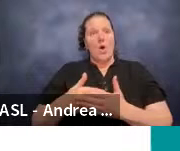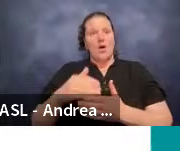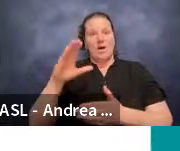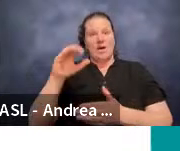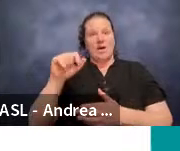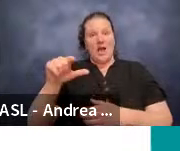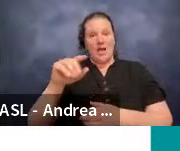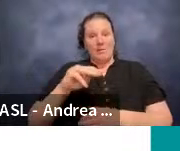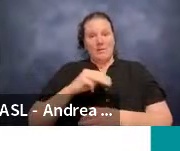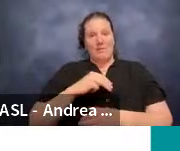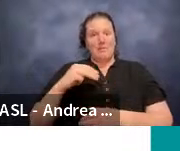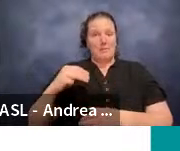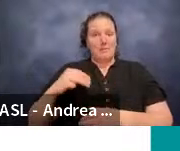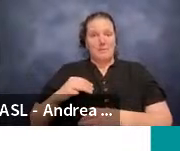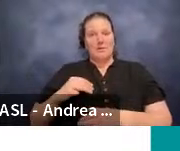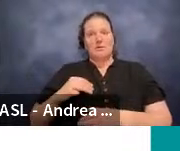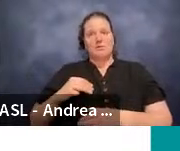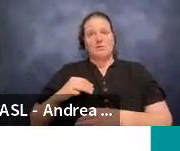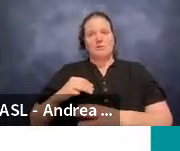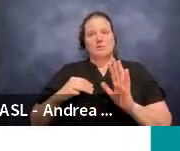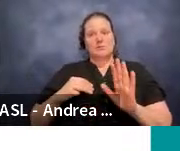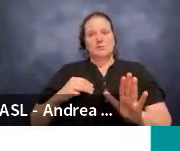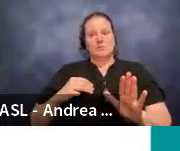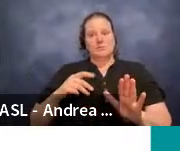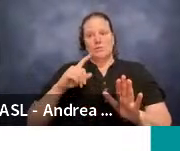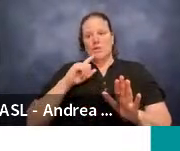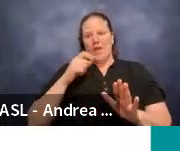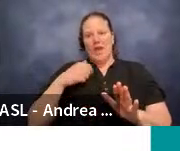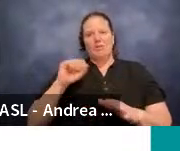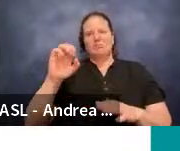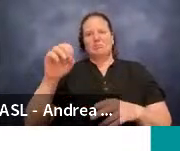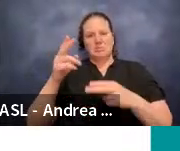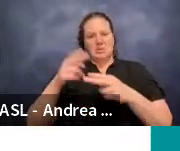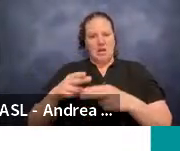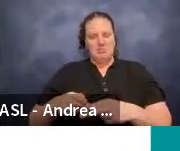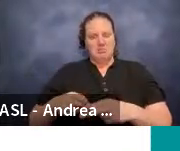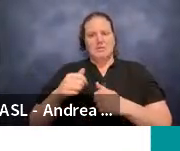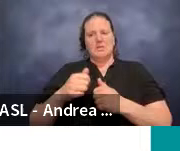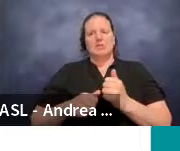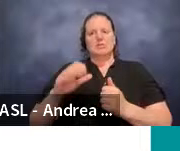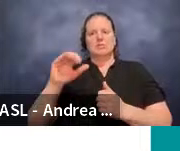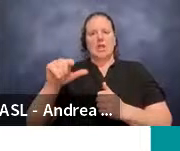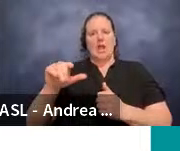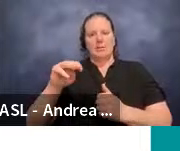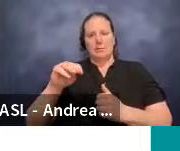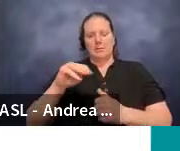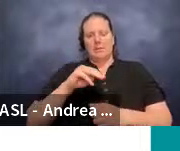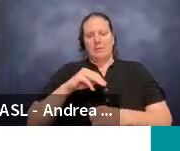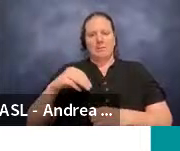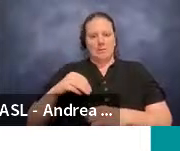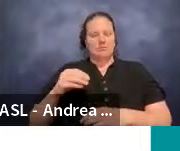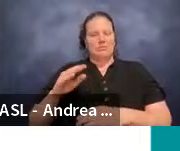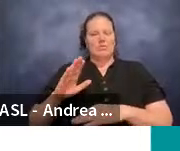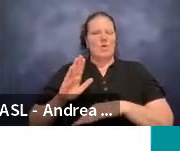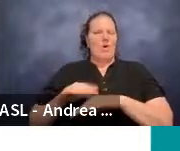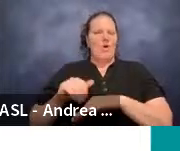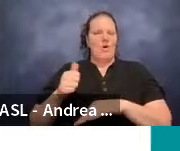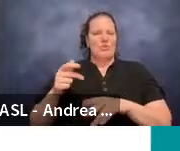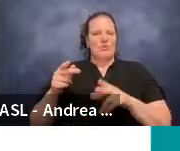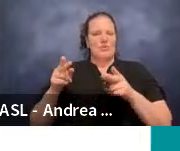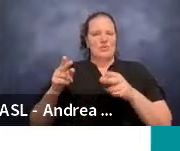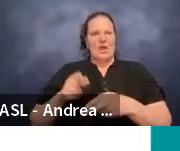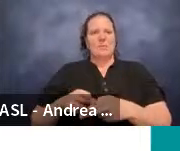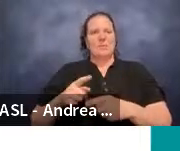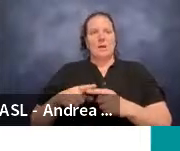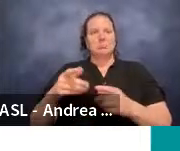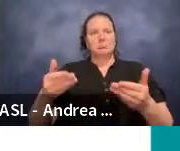CAG members, actually, I'm just going to call a name and then each CAG member can call another name. But if you just